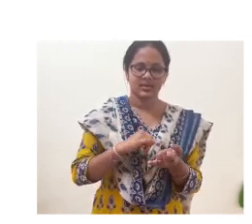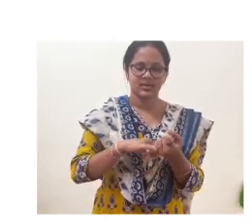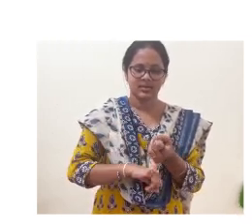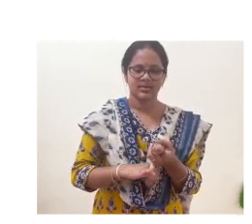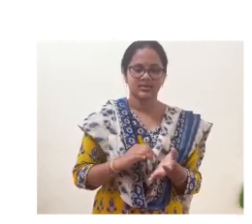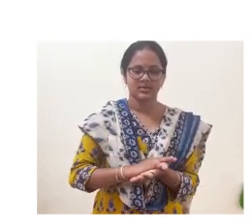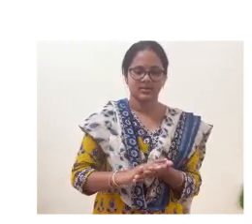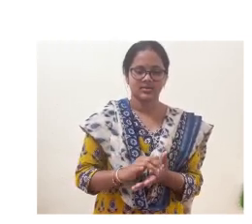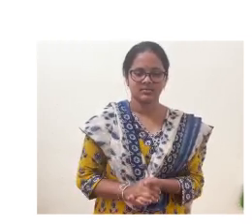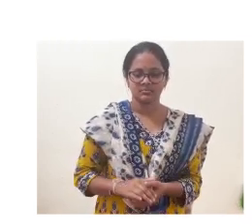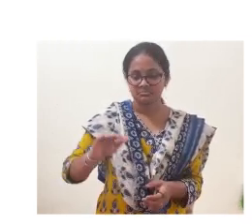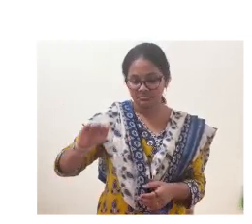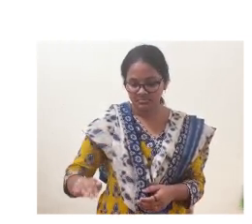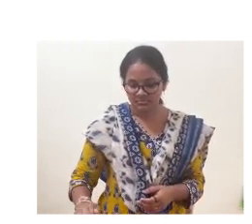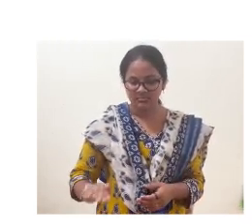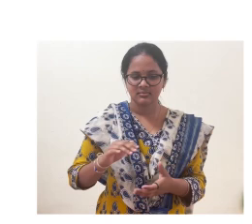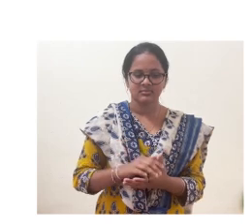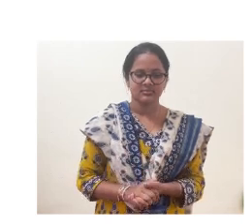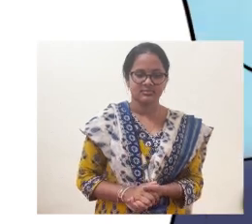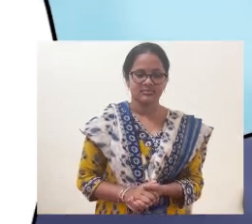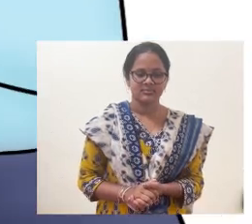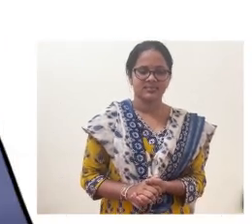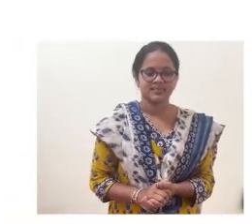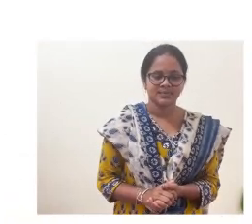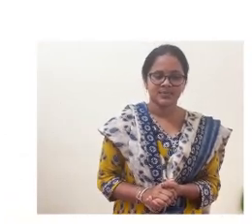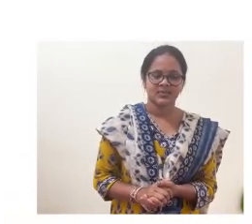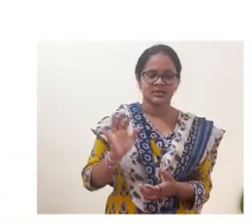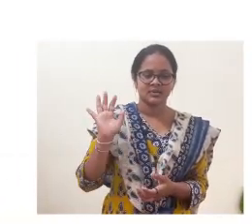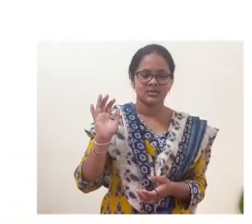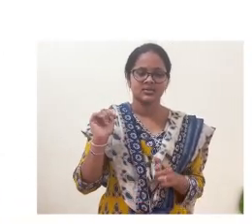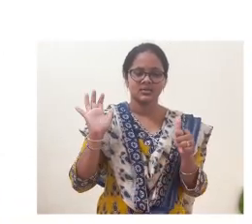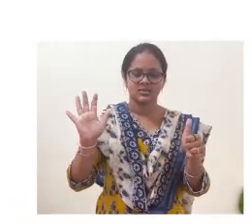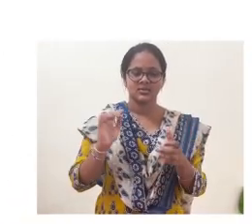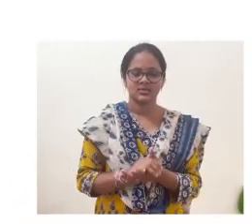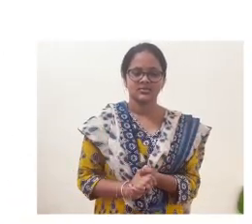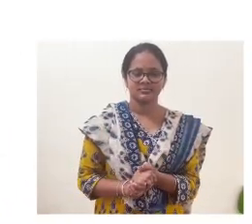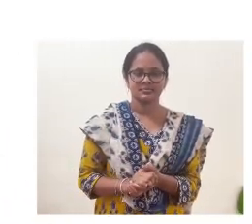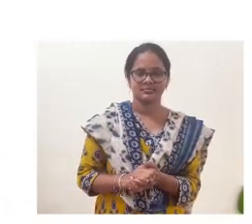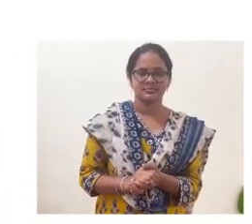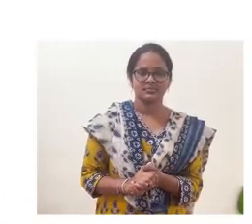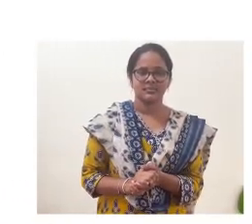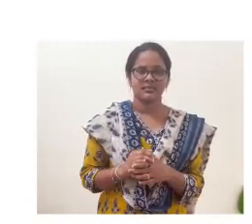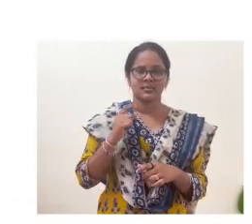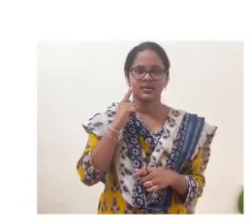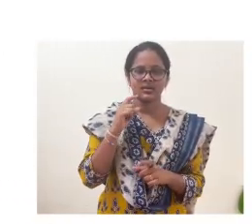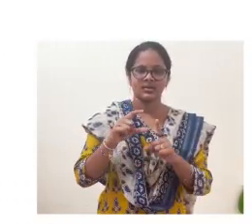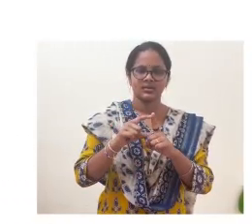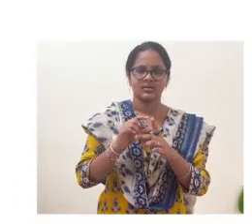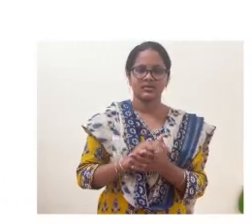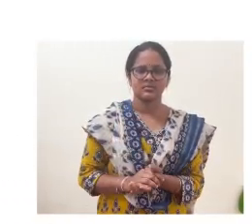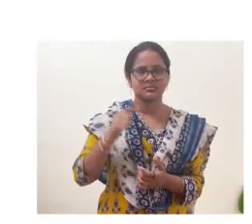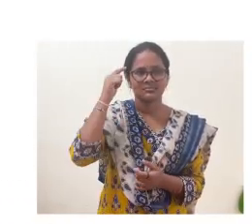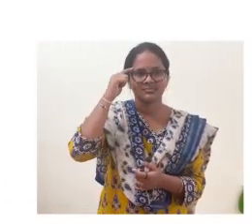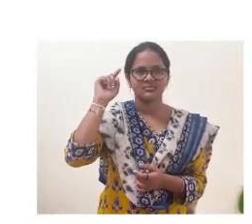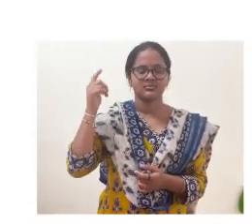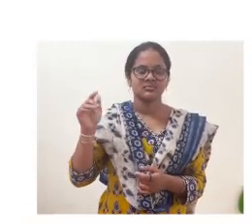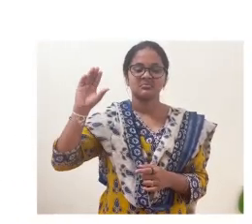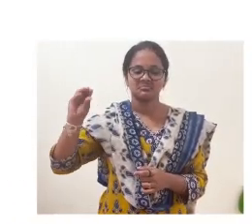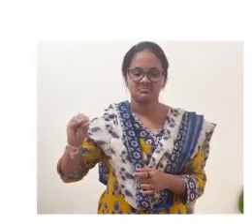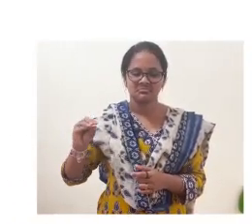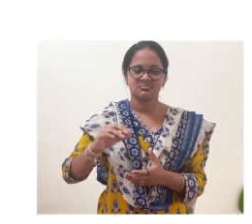and support in school or work. Mental illness. Affects thinking, mood, or